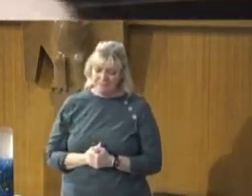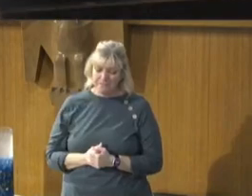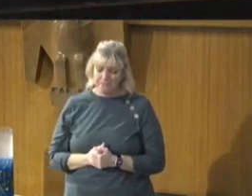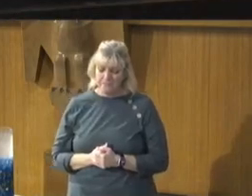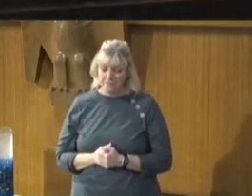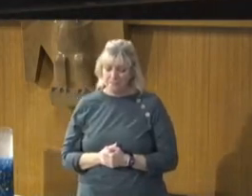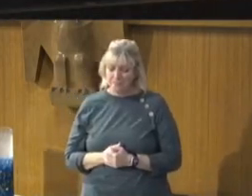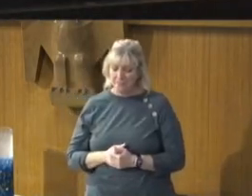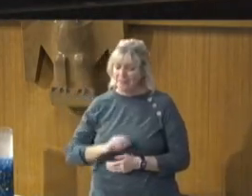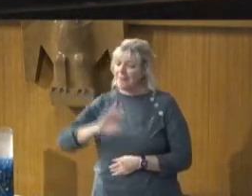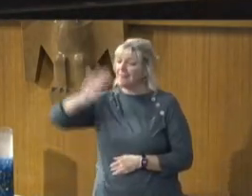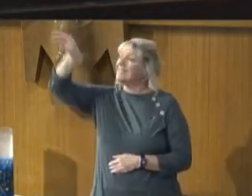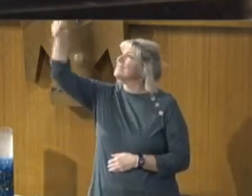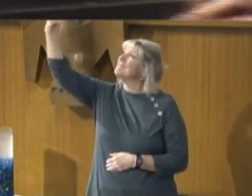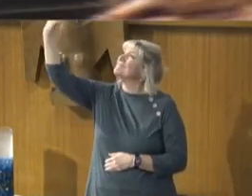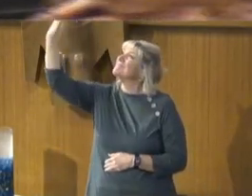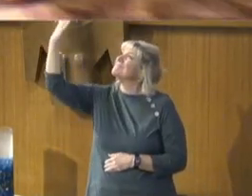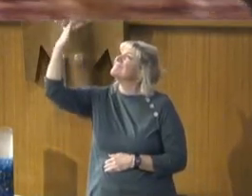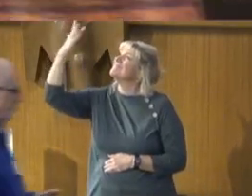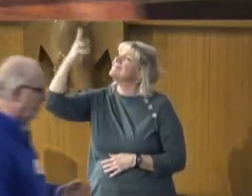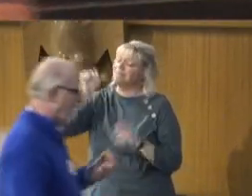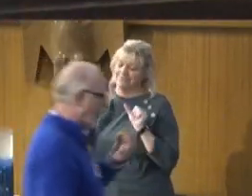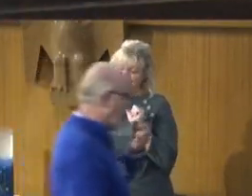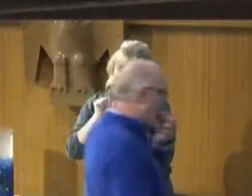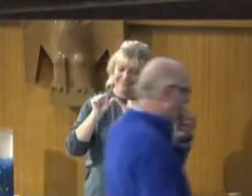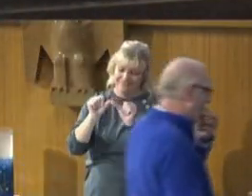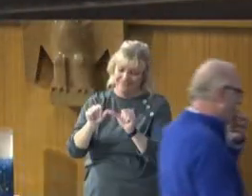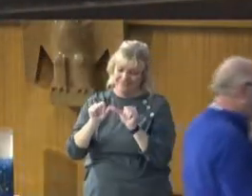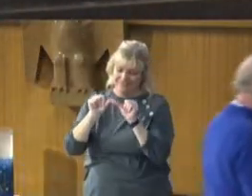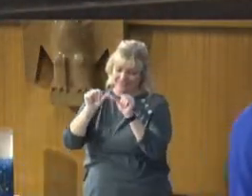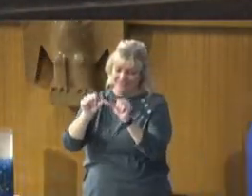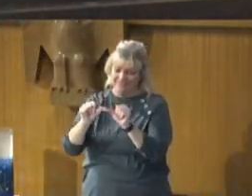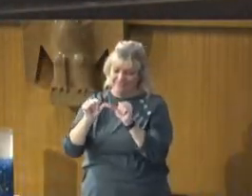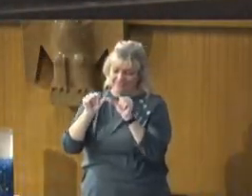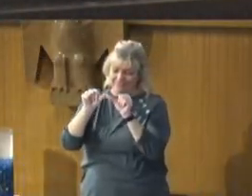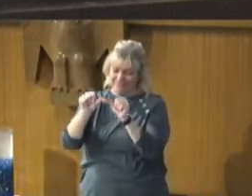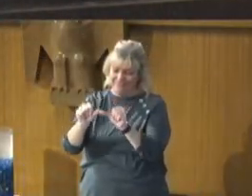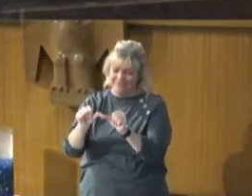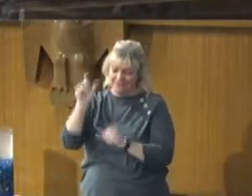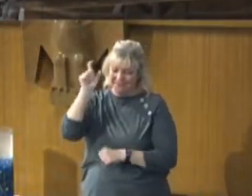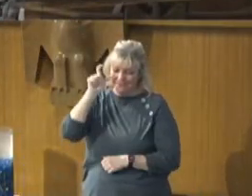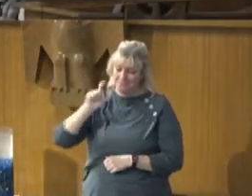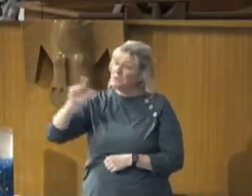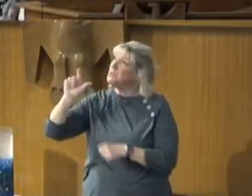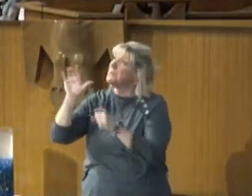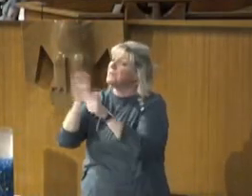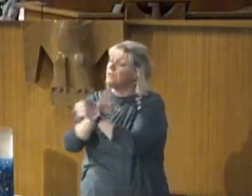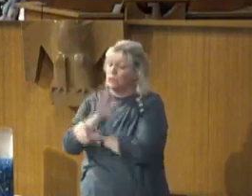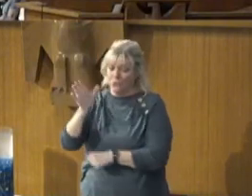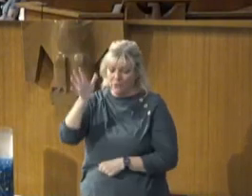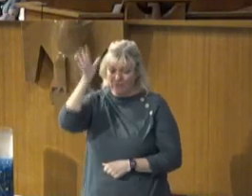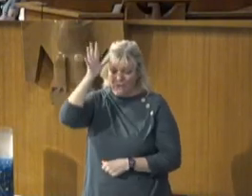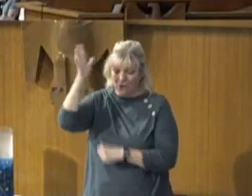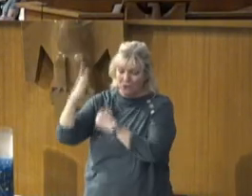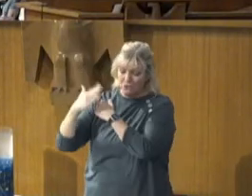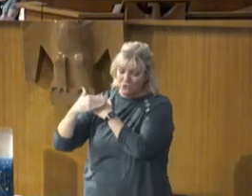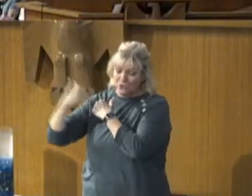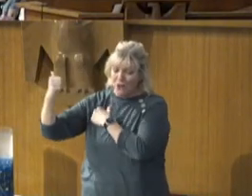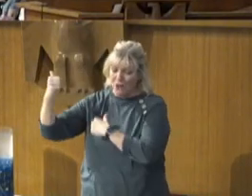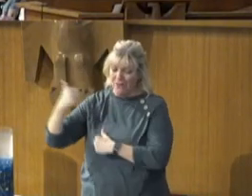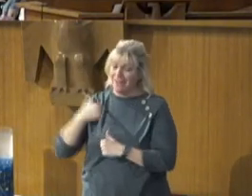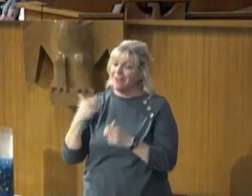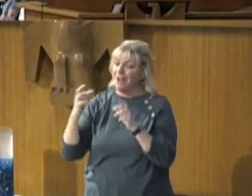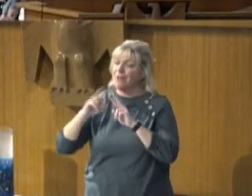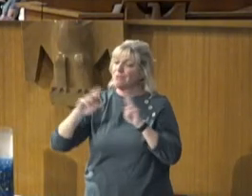The sun's always shining and the moon's falling low. Your father's calling and I'm ready to go, I'm ready